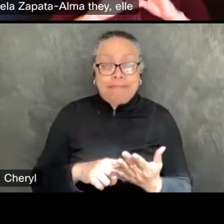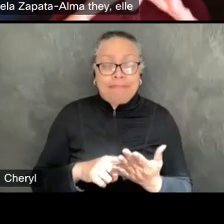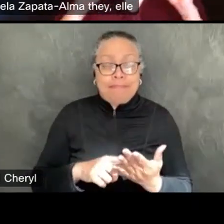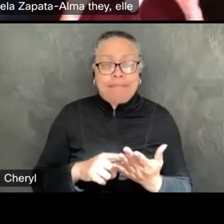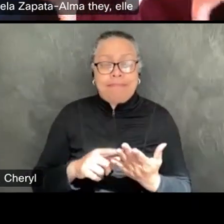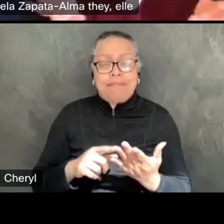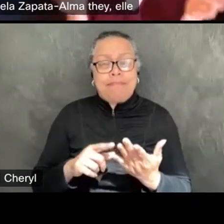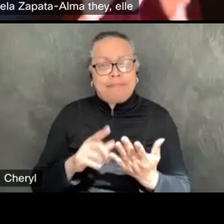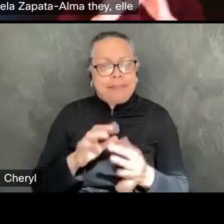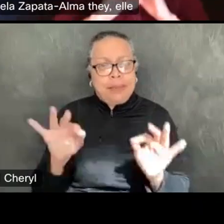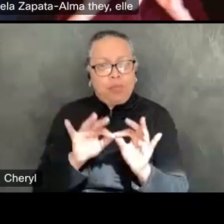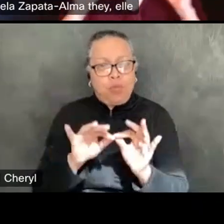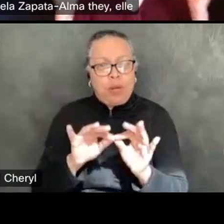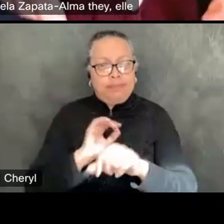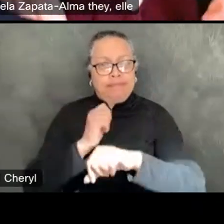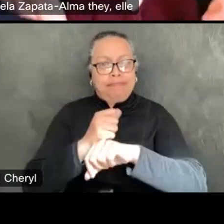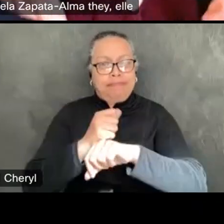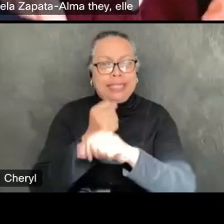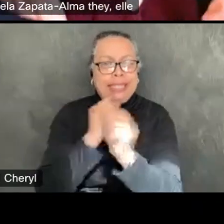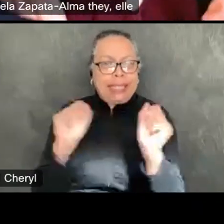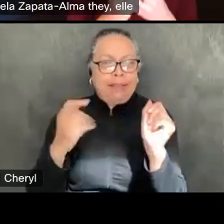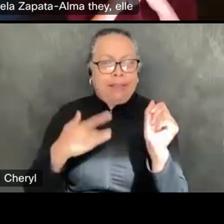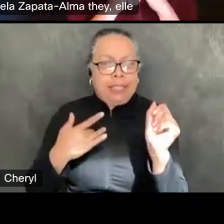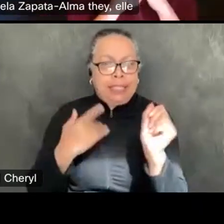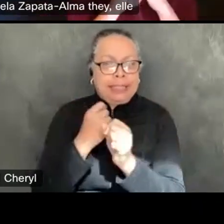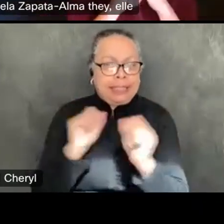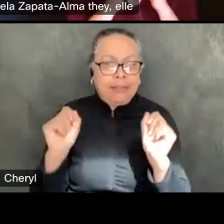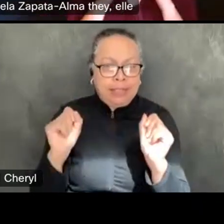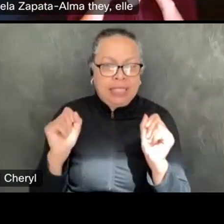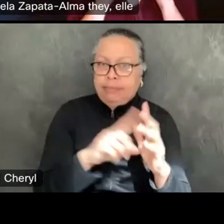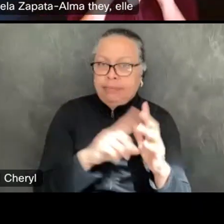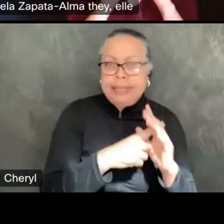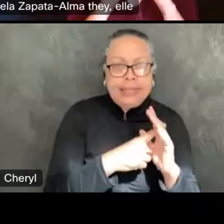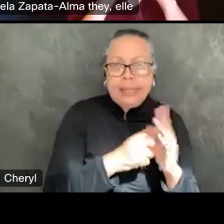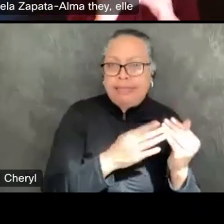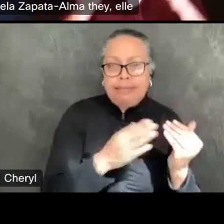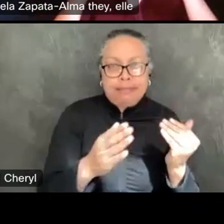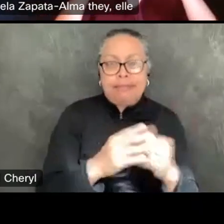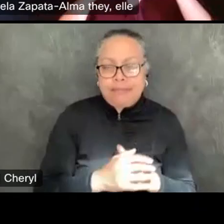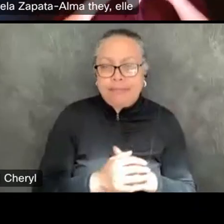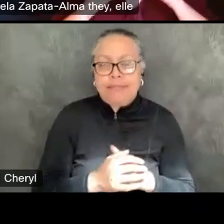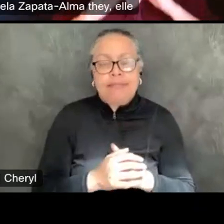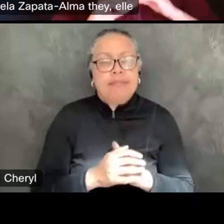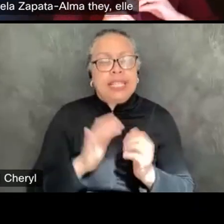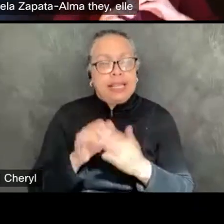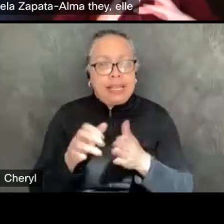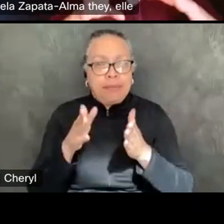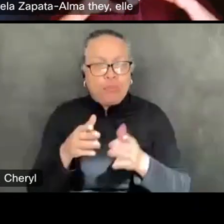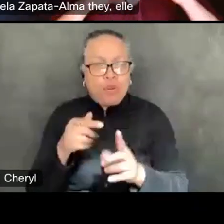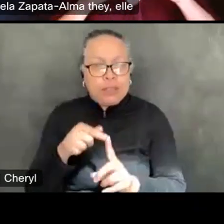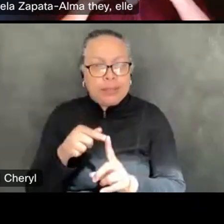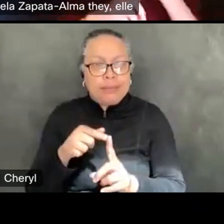establishing safety towards the beginning of the session, and letting the person bring up